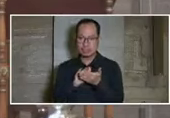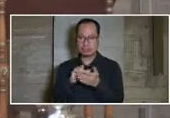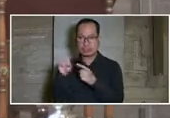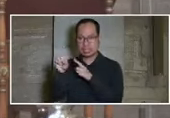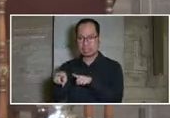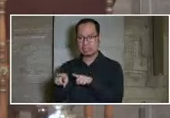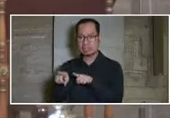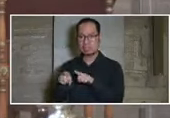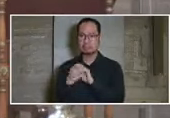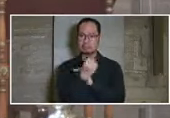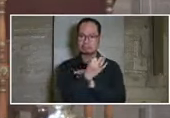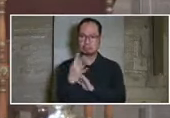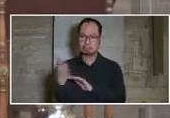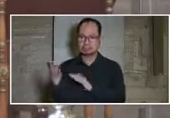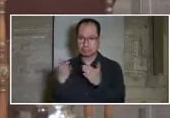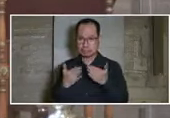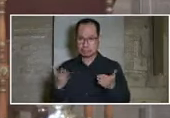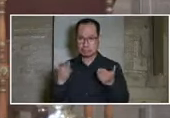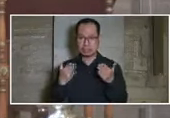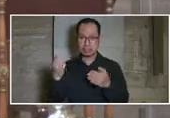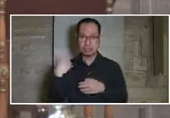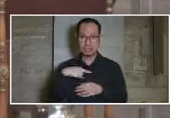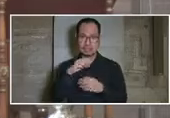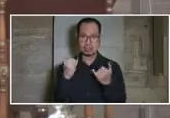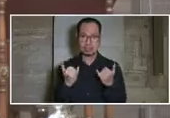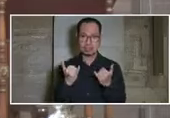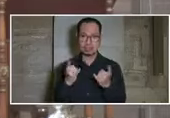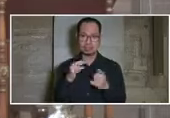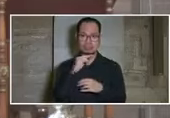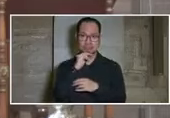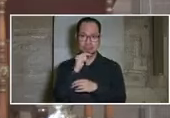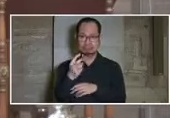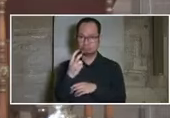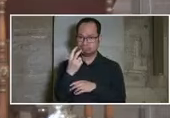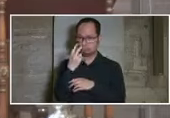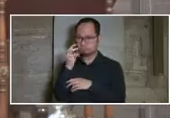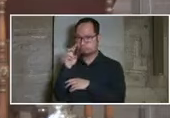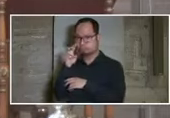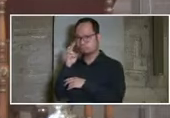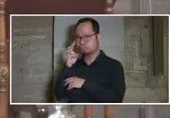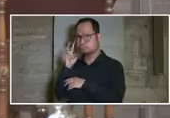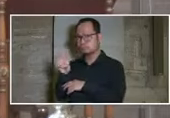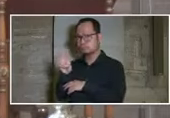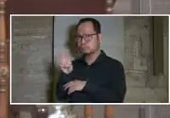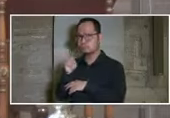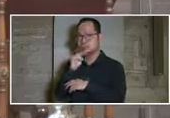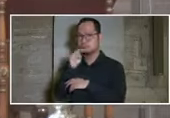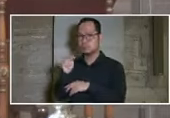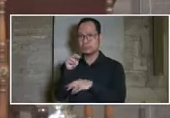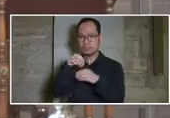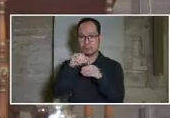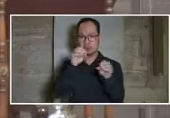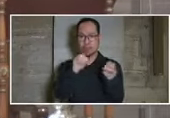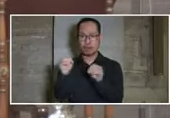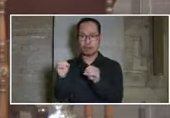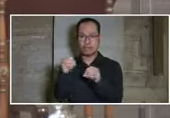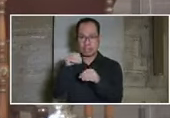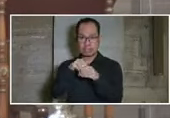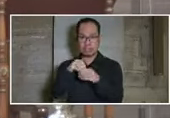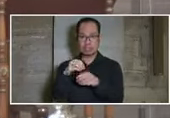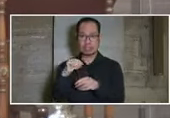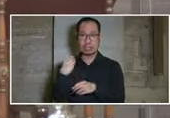Ilan din po sa atin dito ang hindi bulag sa mga nakikita nilang hindi na maayos sa buhay na